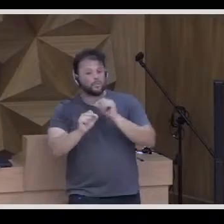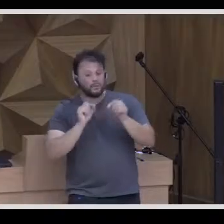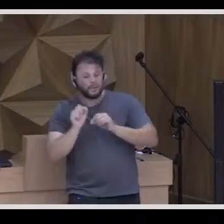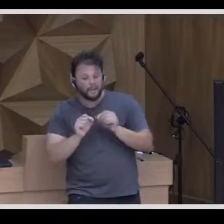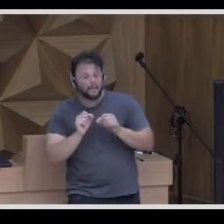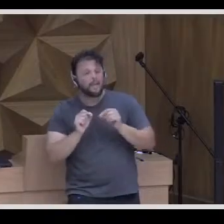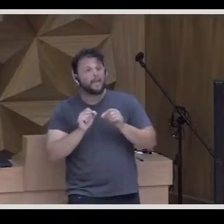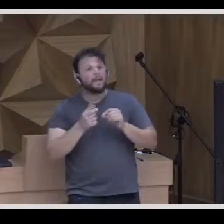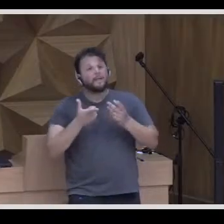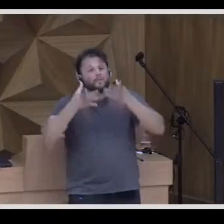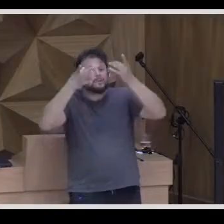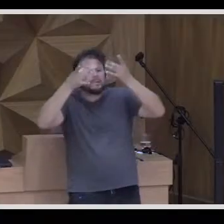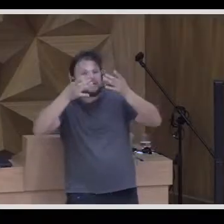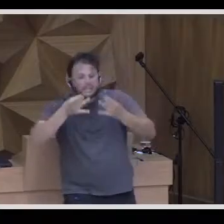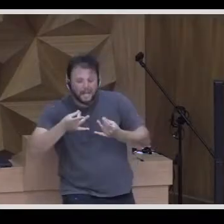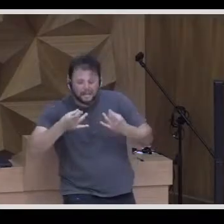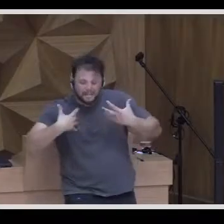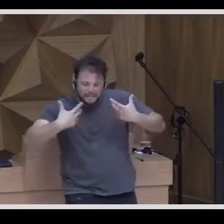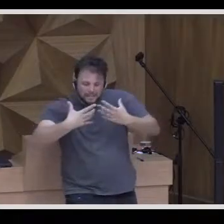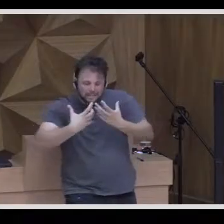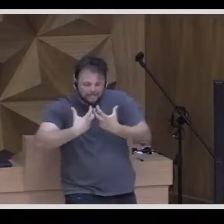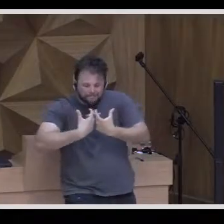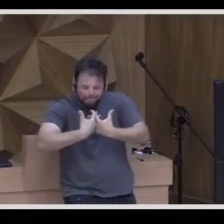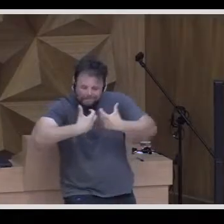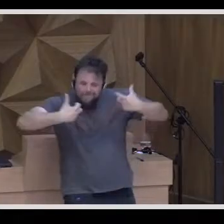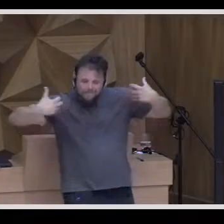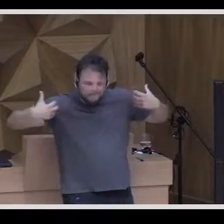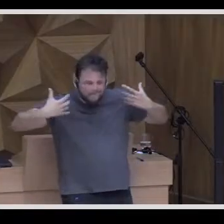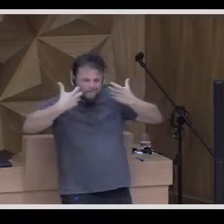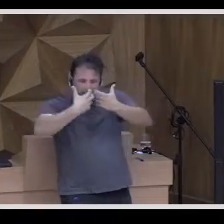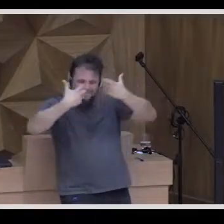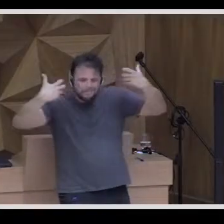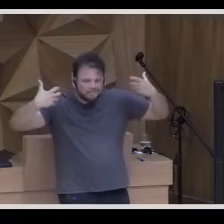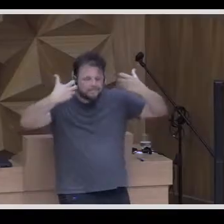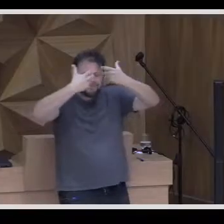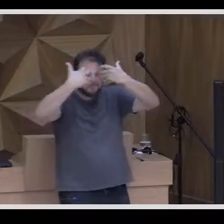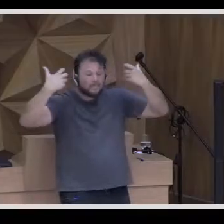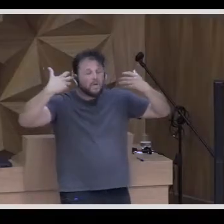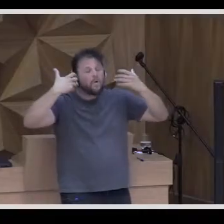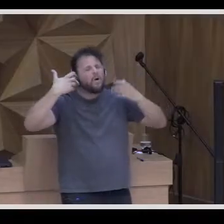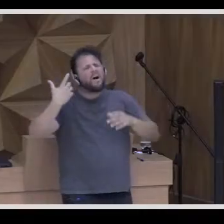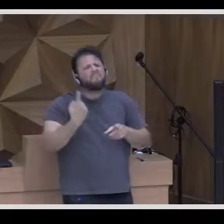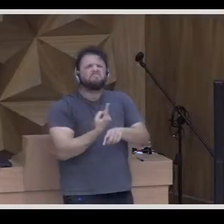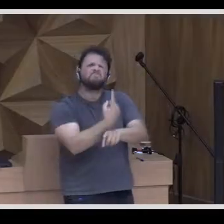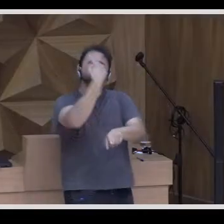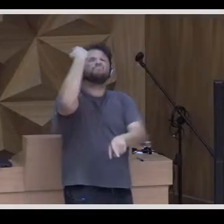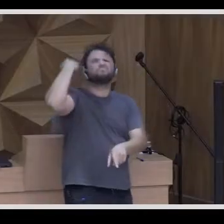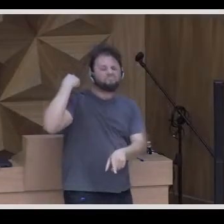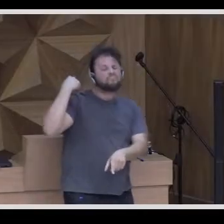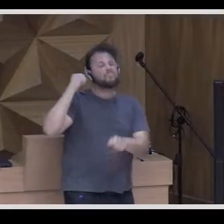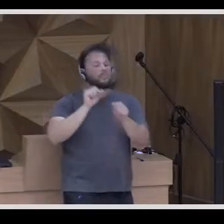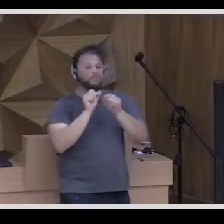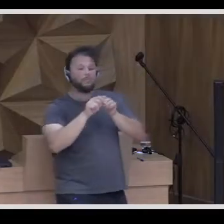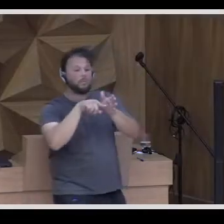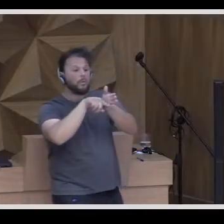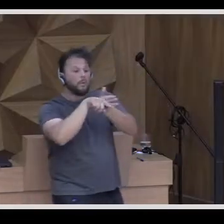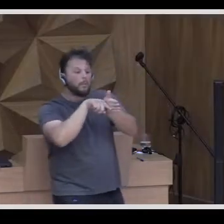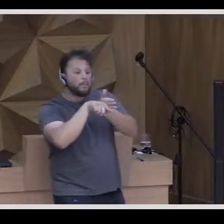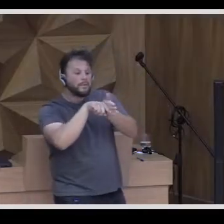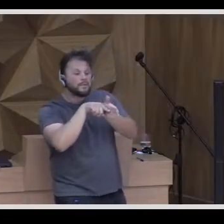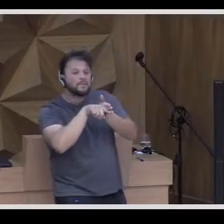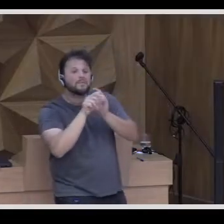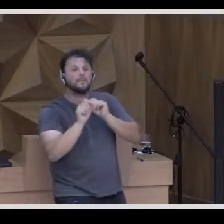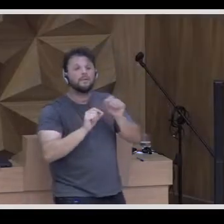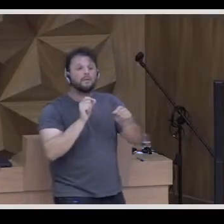research project a couple of years ago with some engineers at my university, and they'd been working for about 3 years